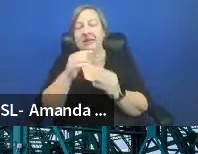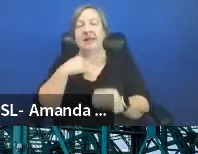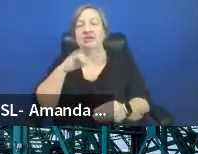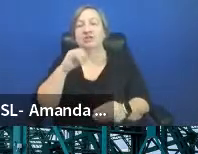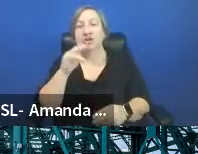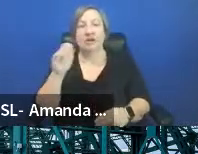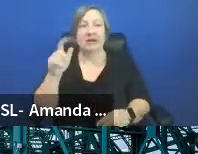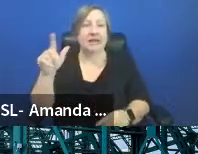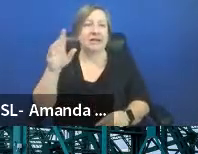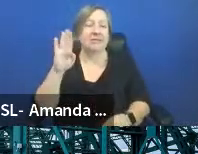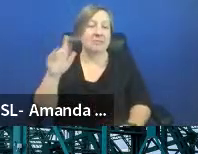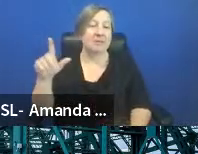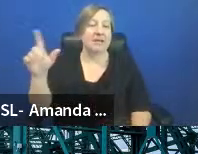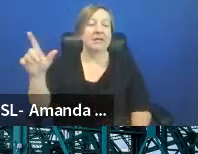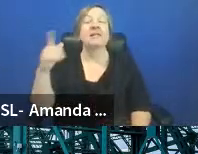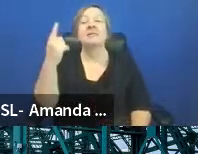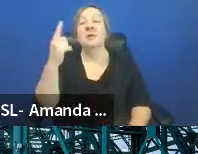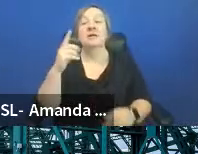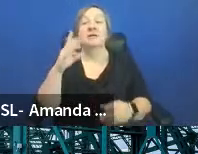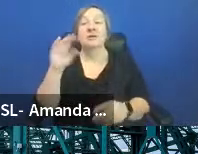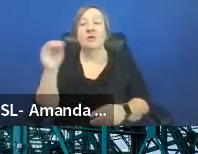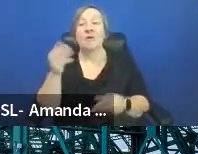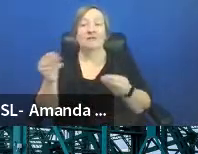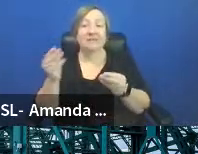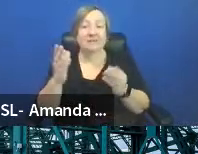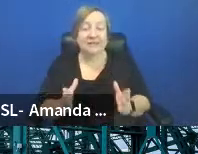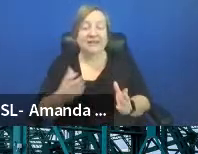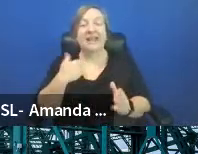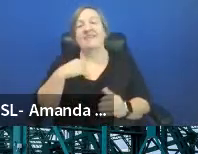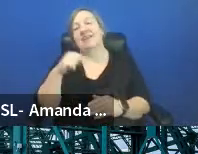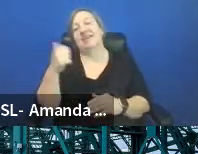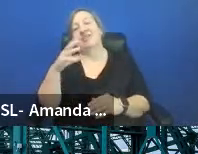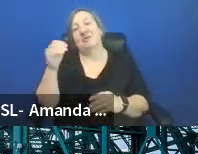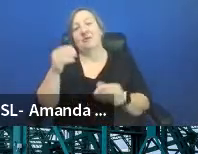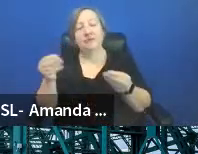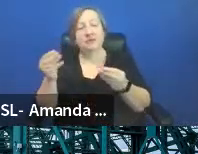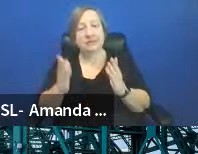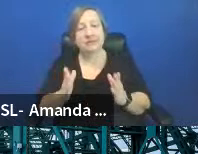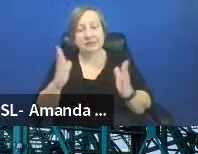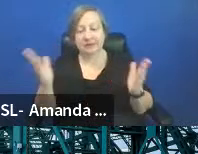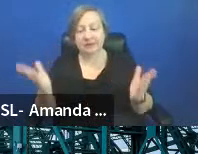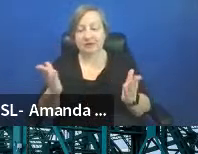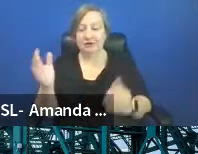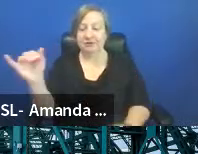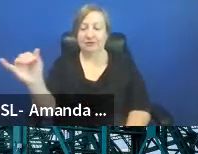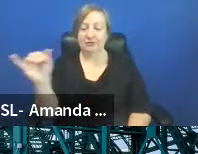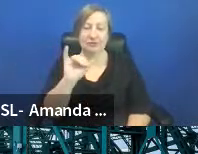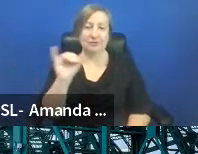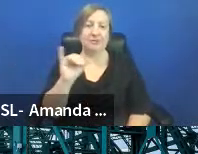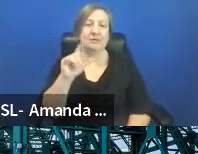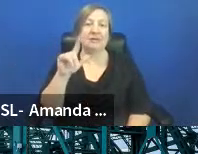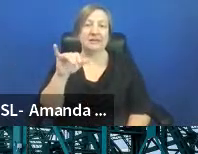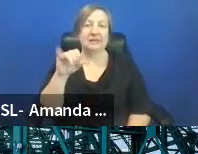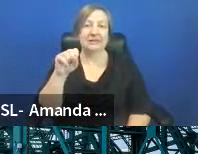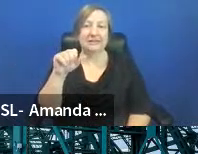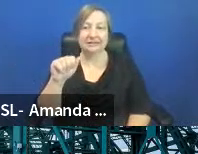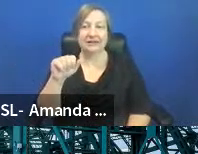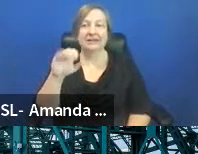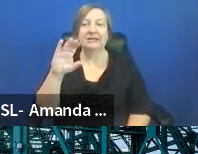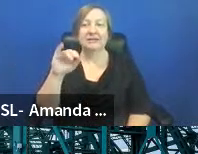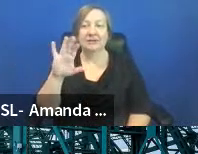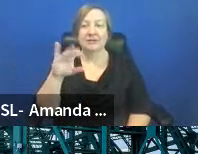Johnell, one of your co-facilitators. We also have our other co-facilitator here as well, Lisa Keohokalole,